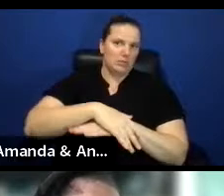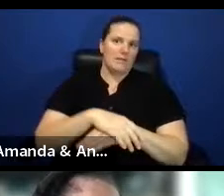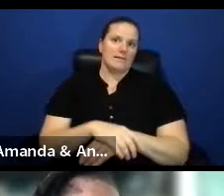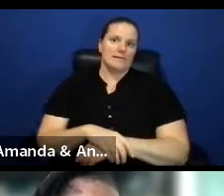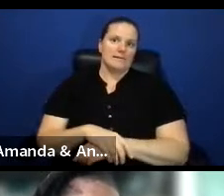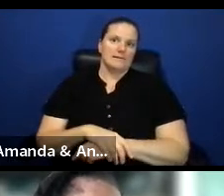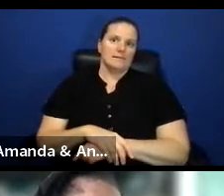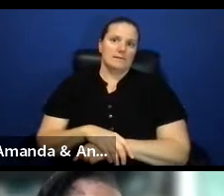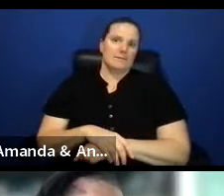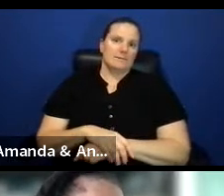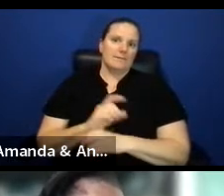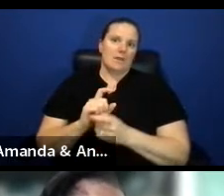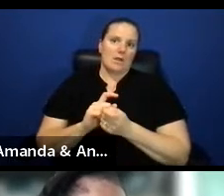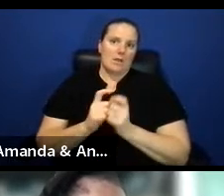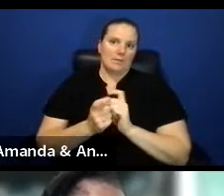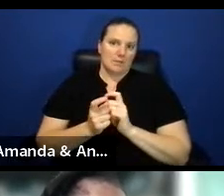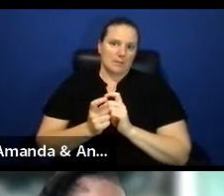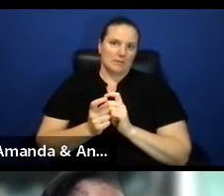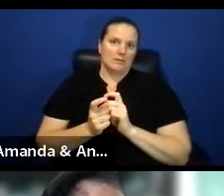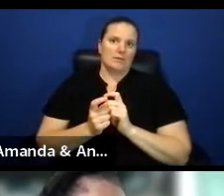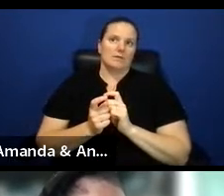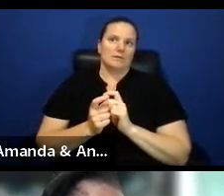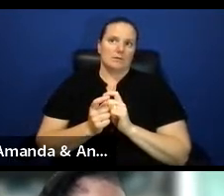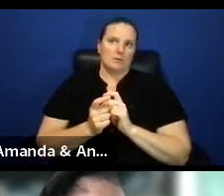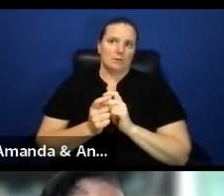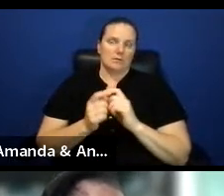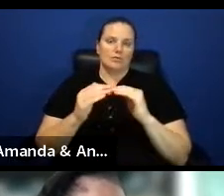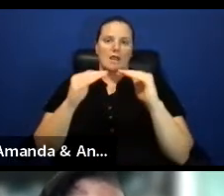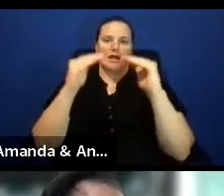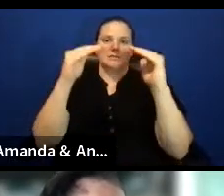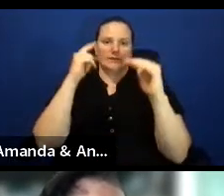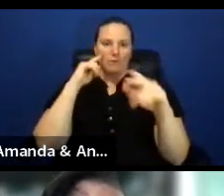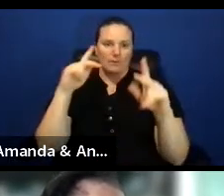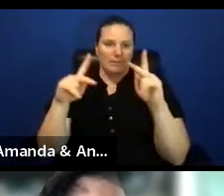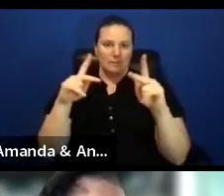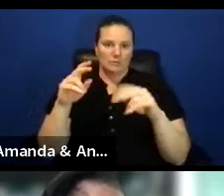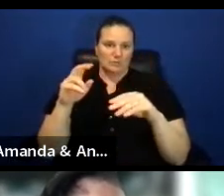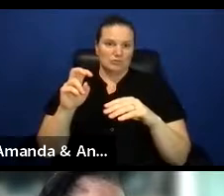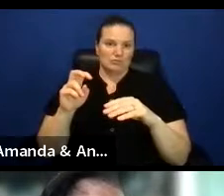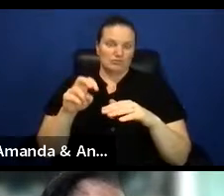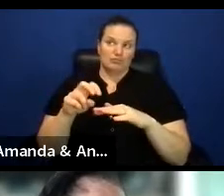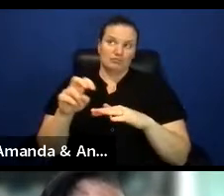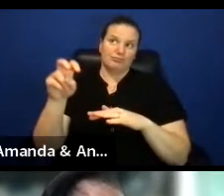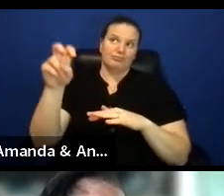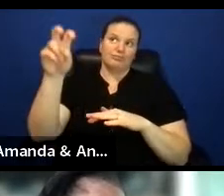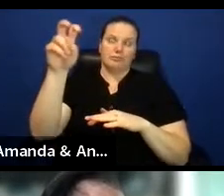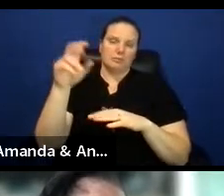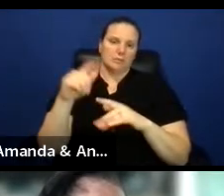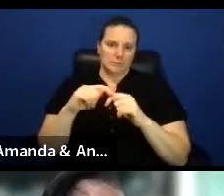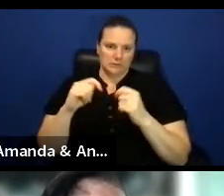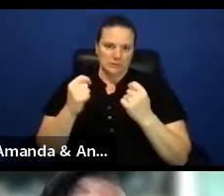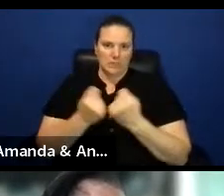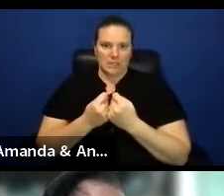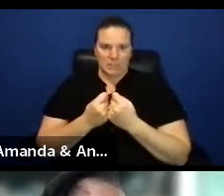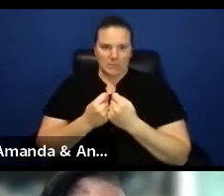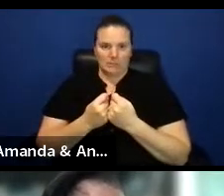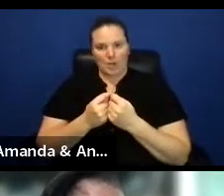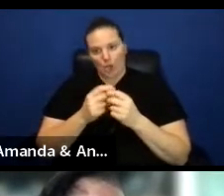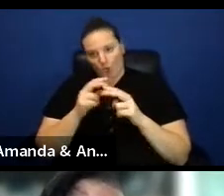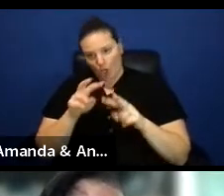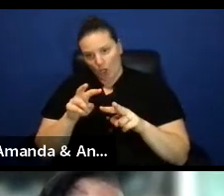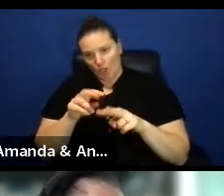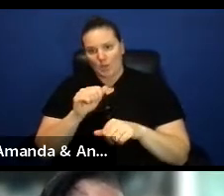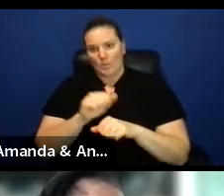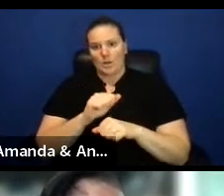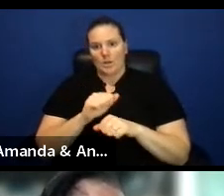ADA accommodated grades for folks to travel up. So that the team is looking and working with the